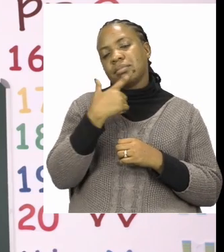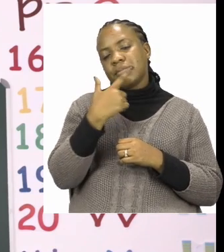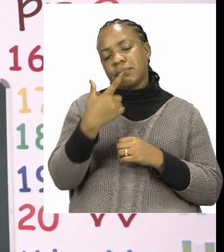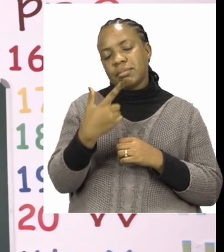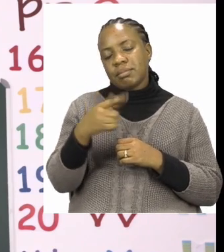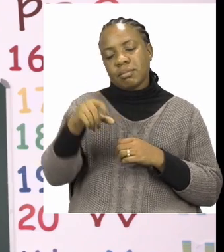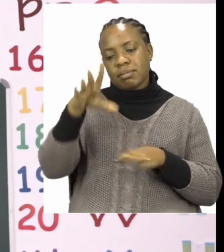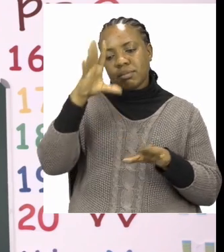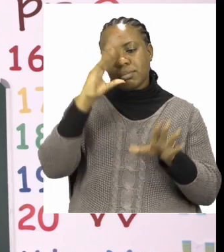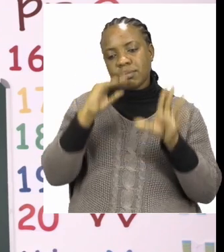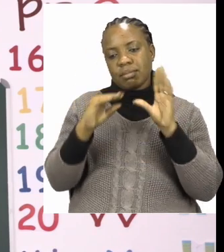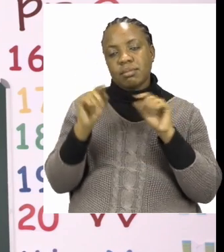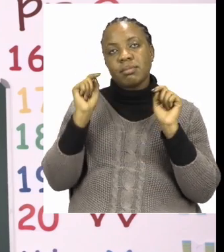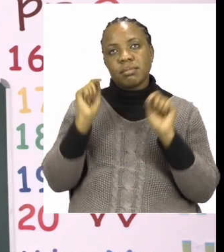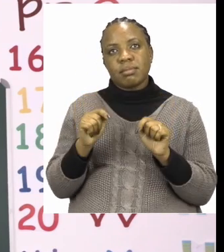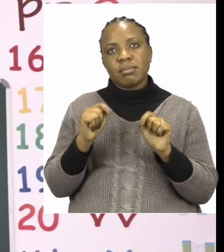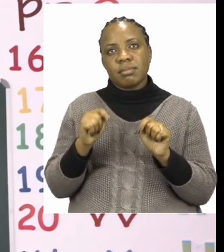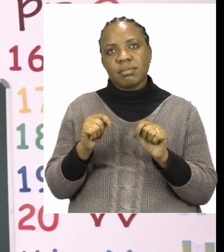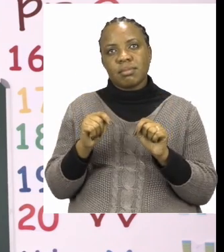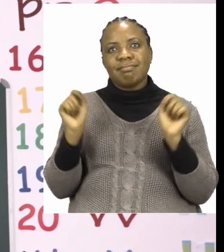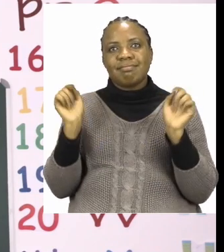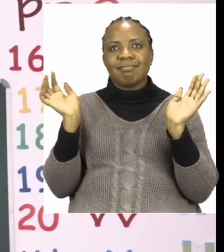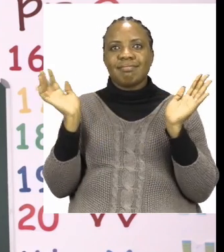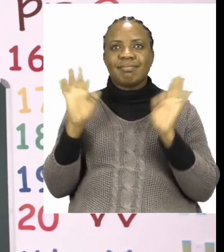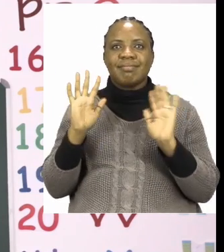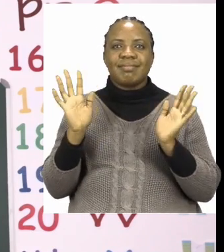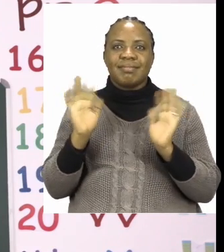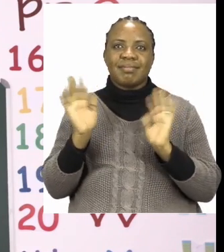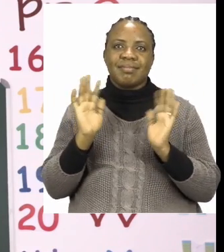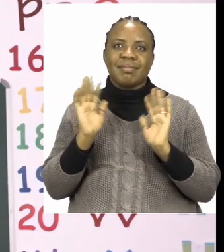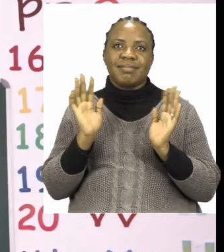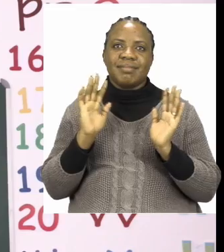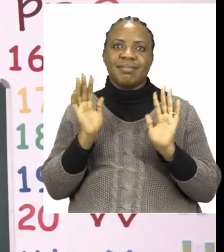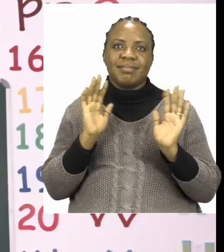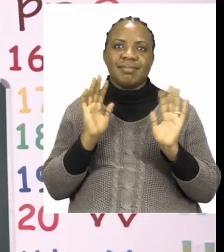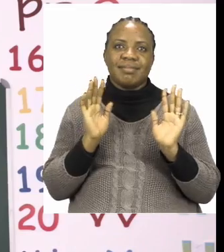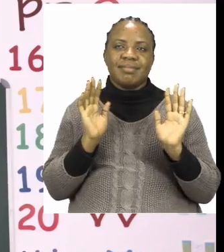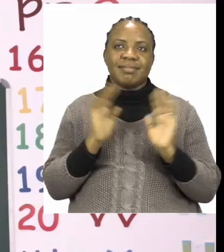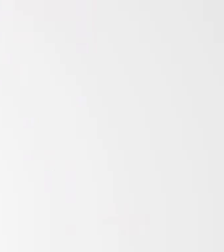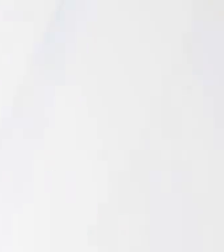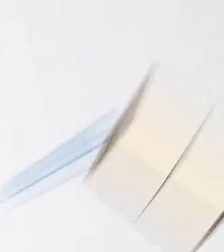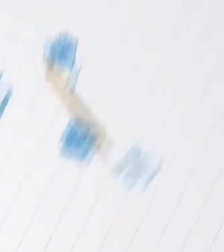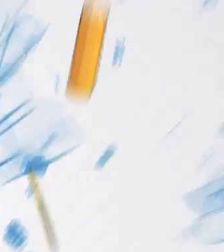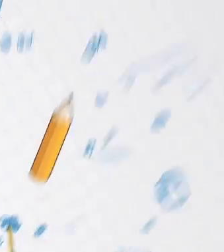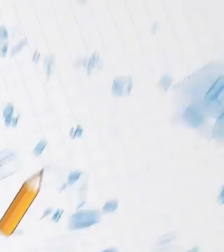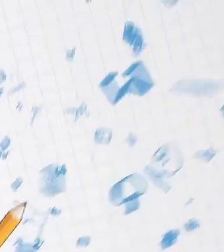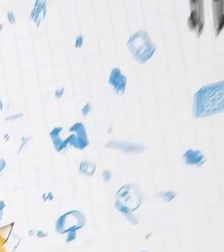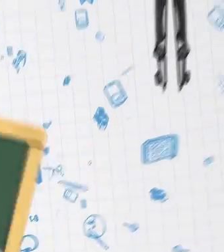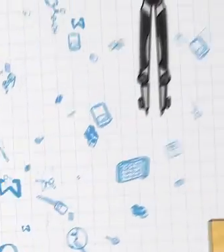thank you for joining us today and goodbye.